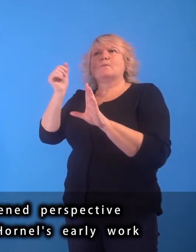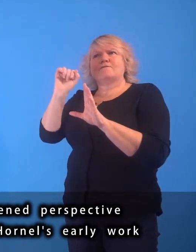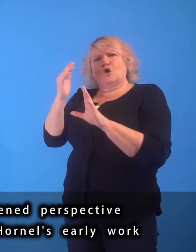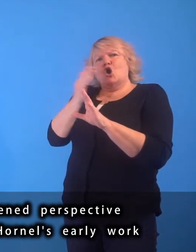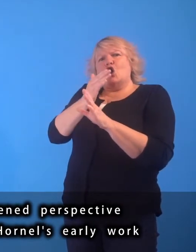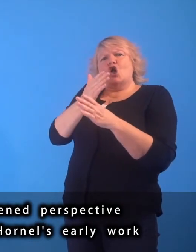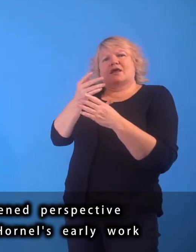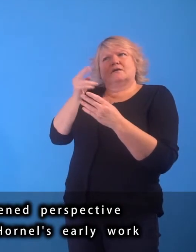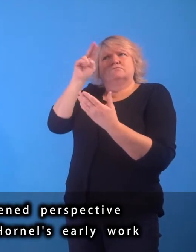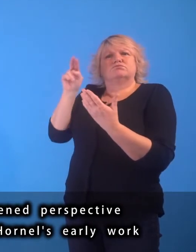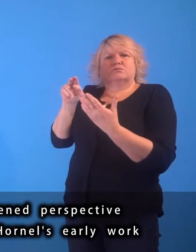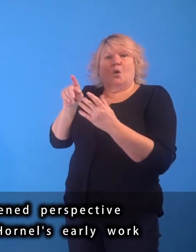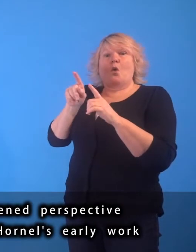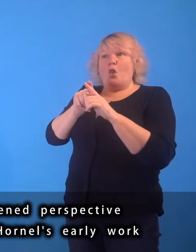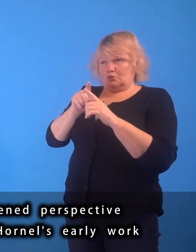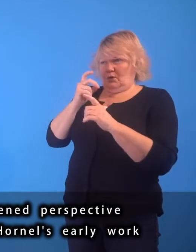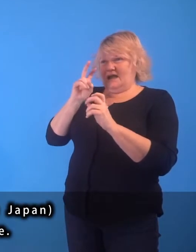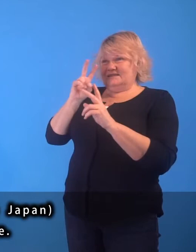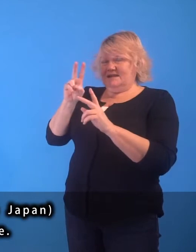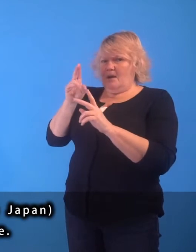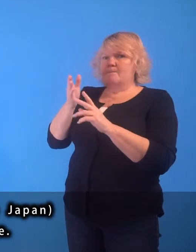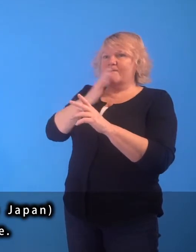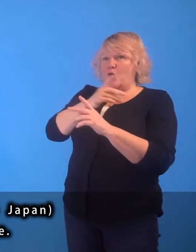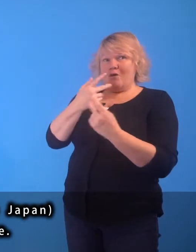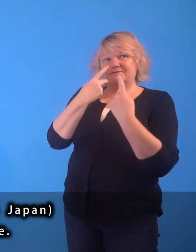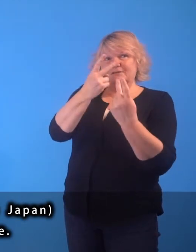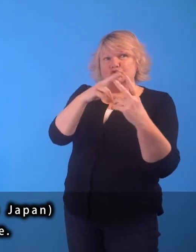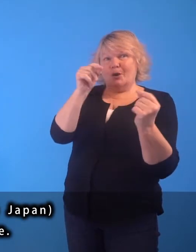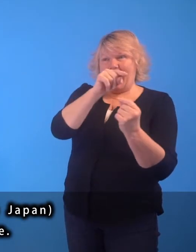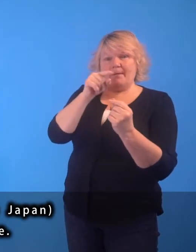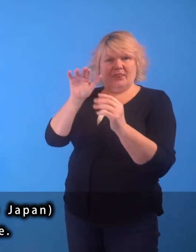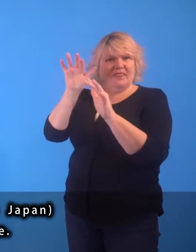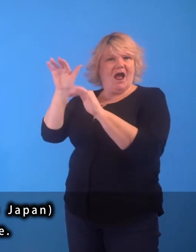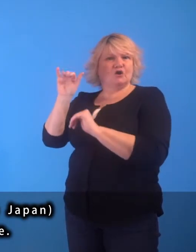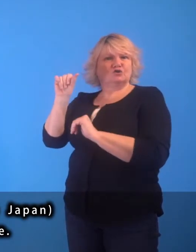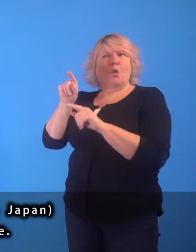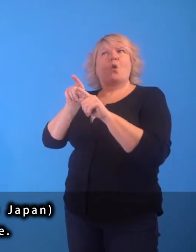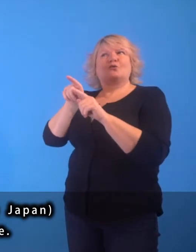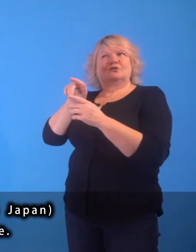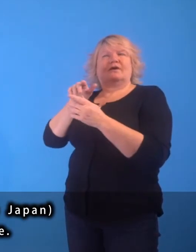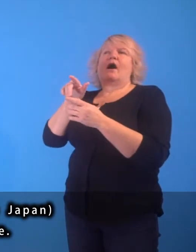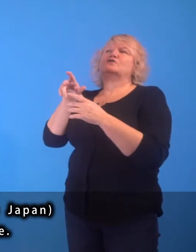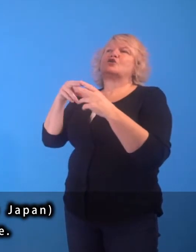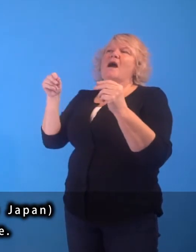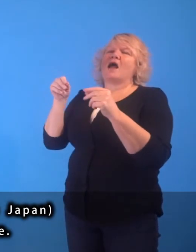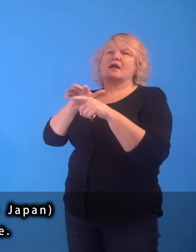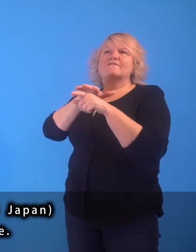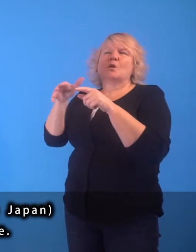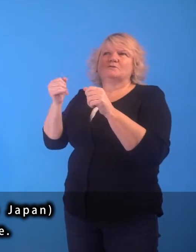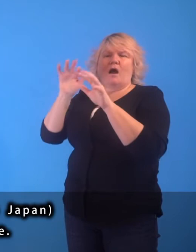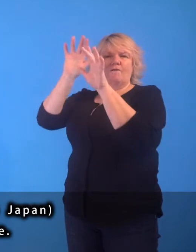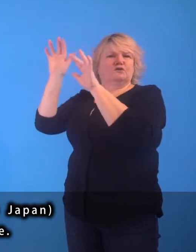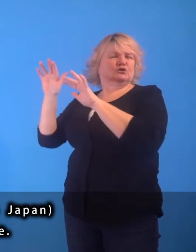here, and visible in some of Hornel's early work, even before his first visit to Japan, show Japanese